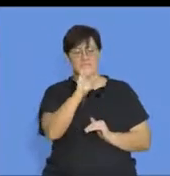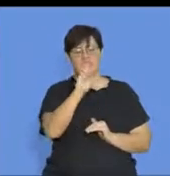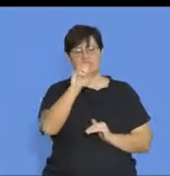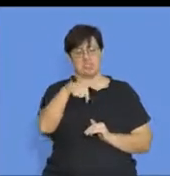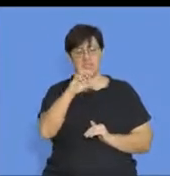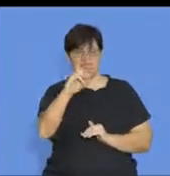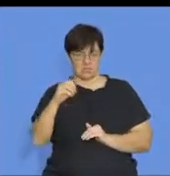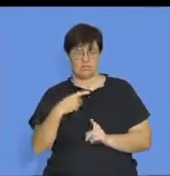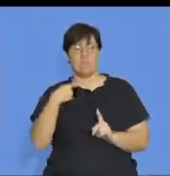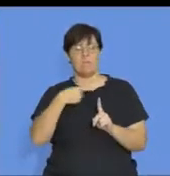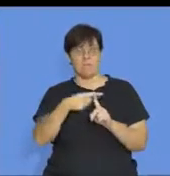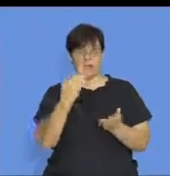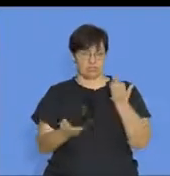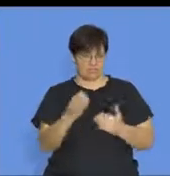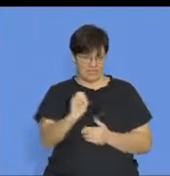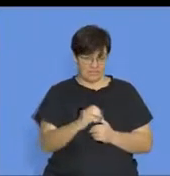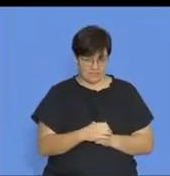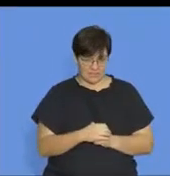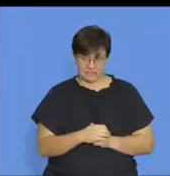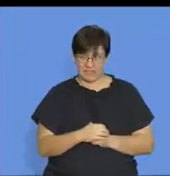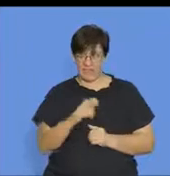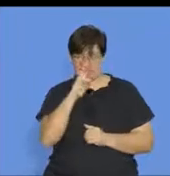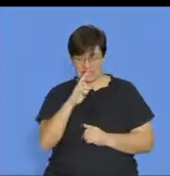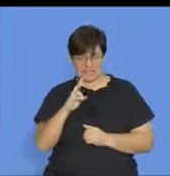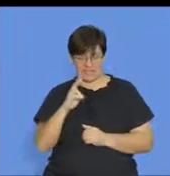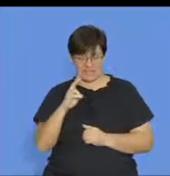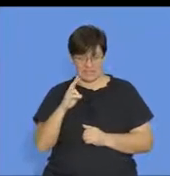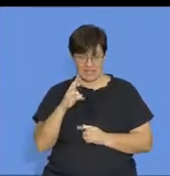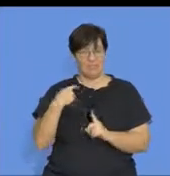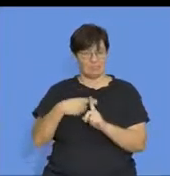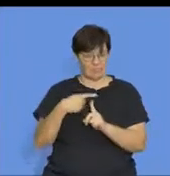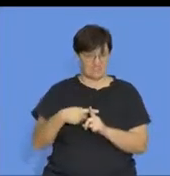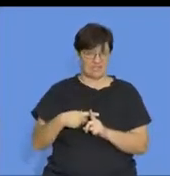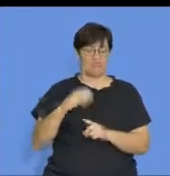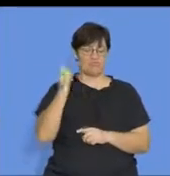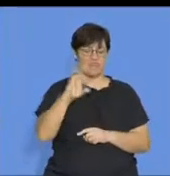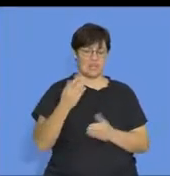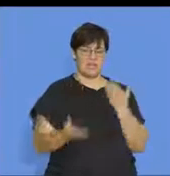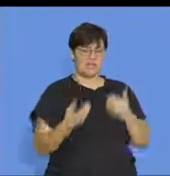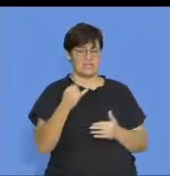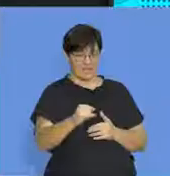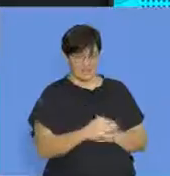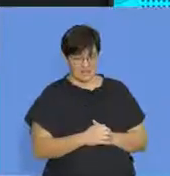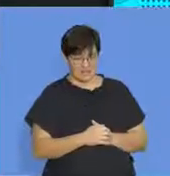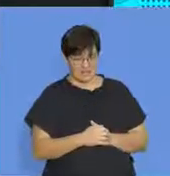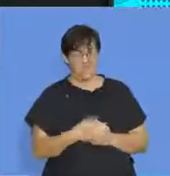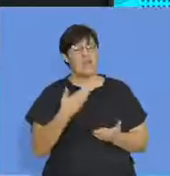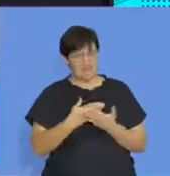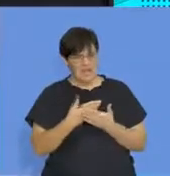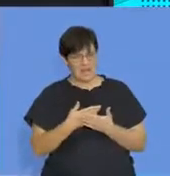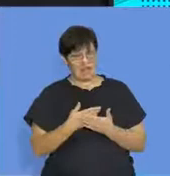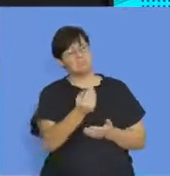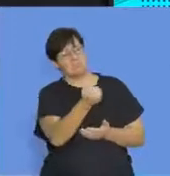a credit balance. Can you all see that? Right? A credit balance. He's still entitled to